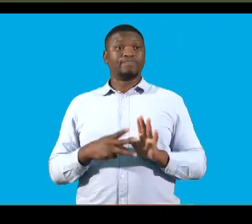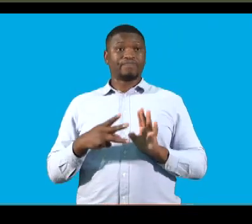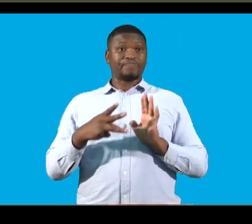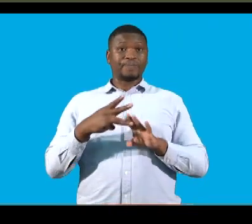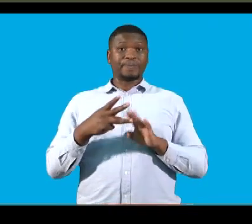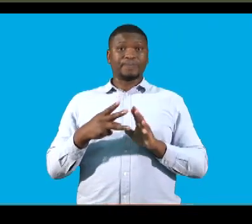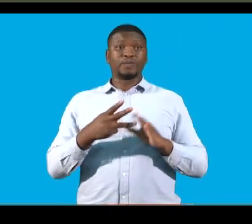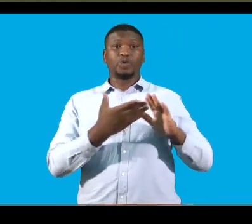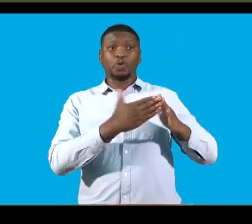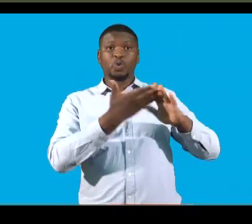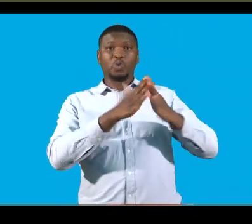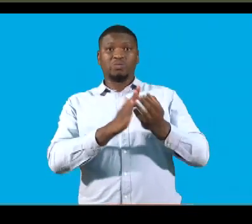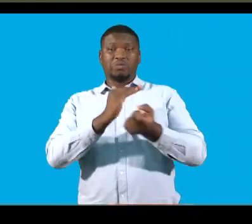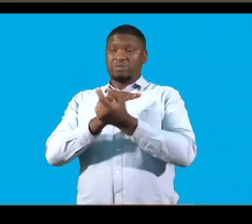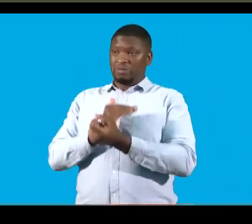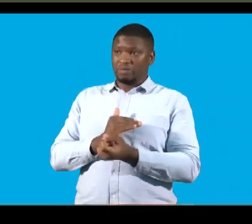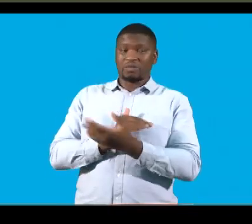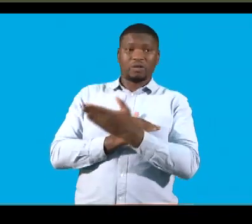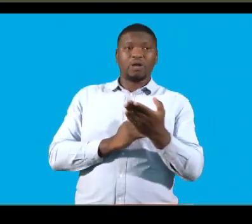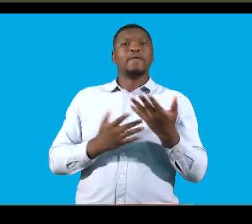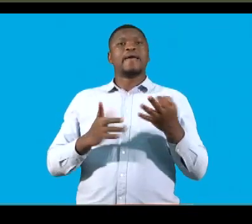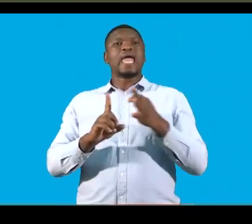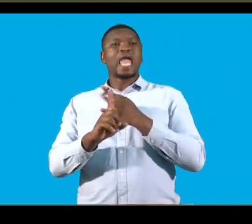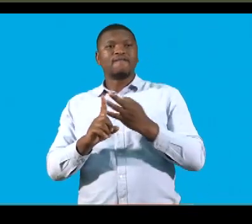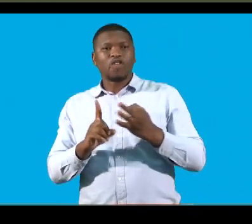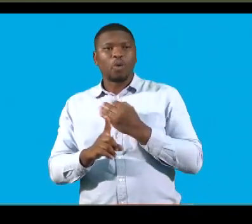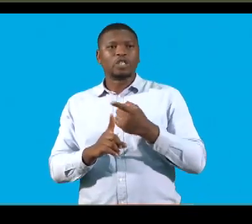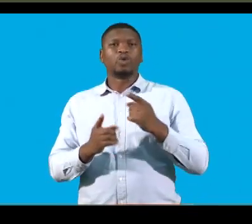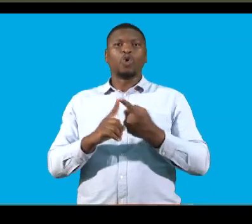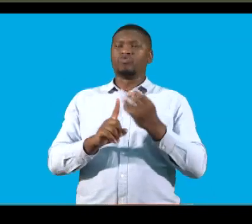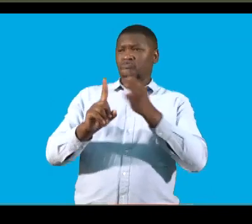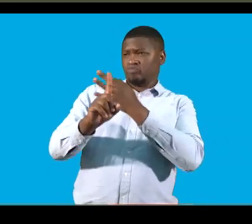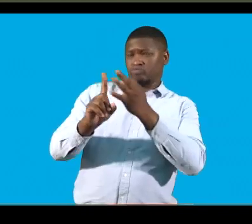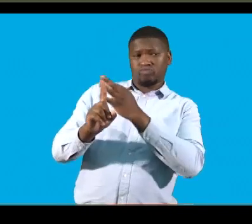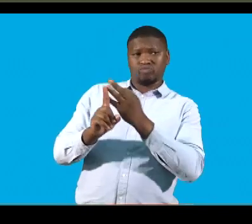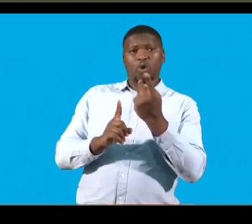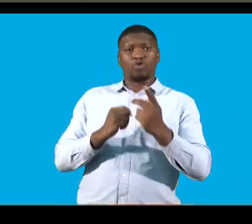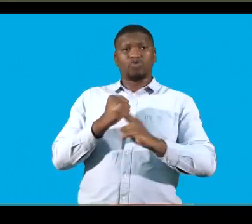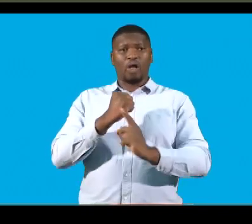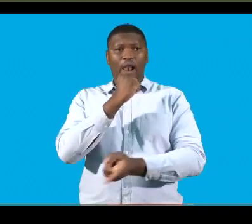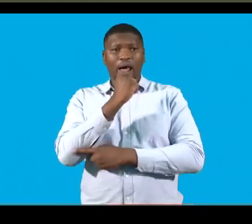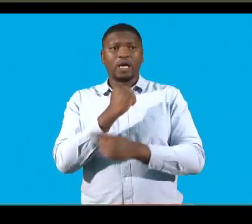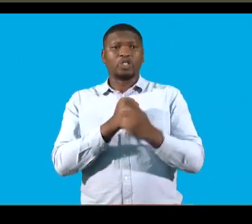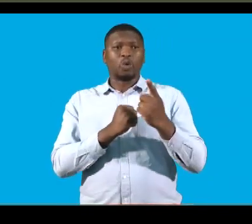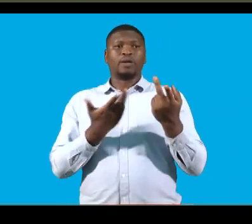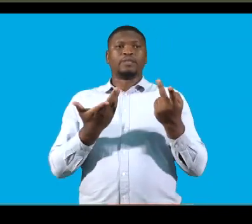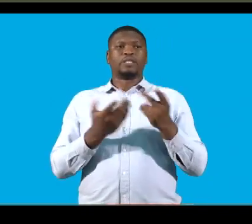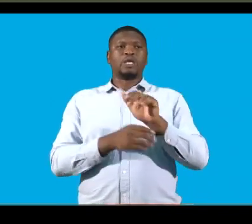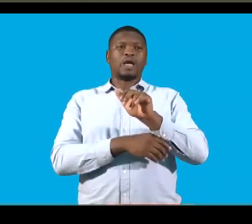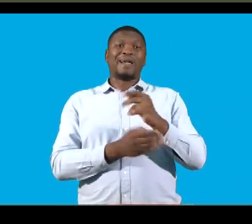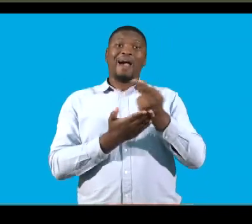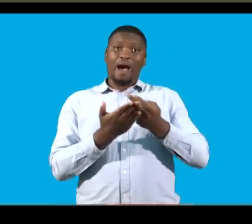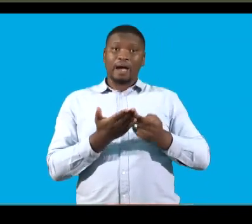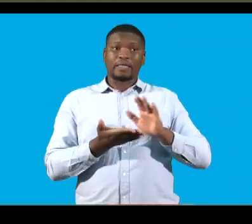The superficiality of society, the influence and manipulation, And lastly, art